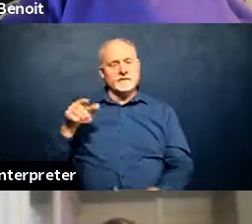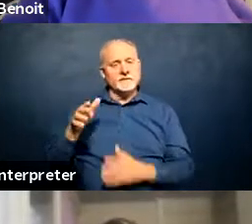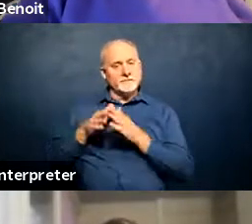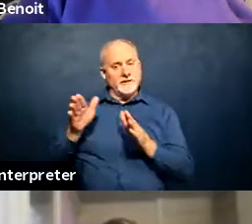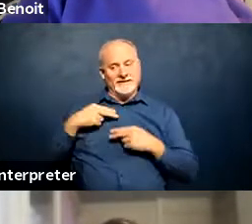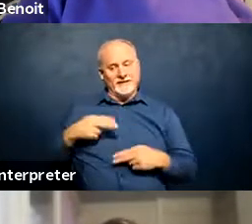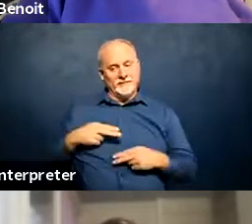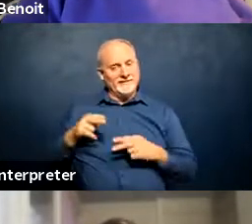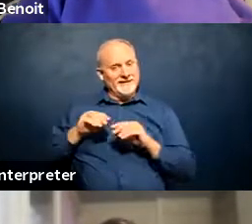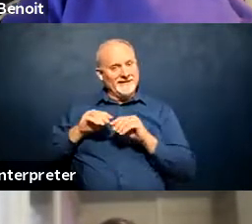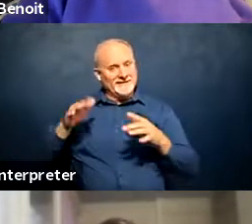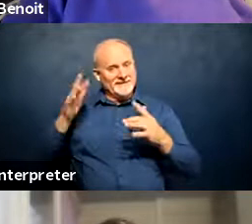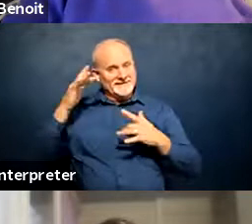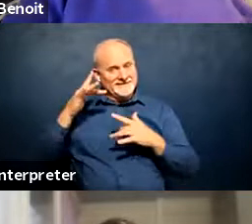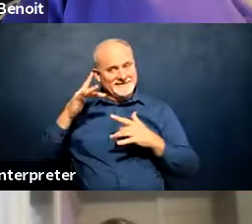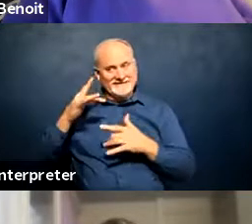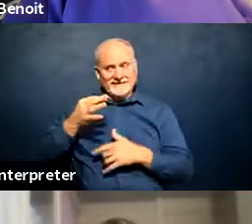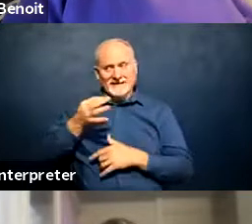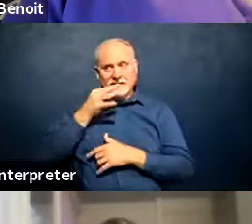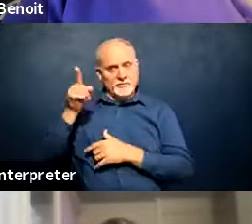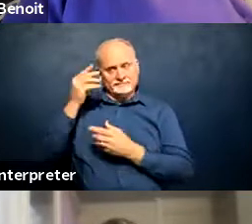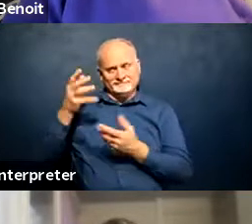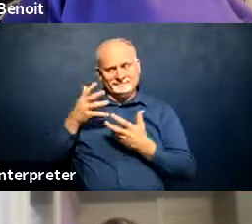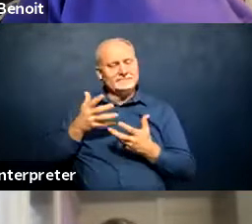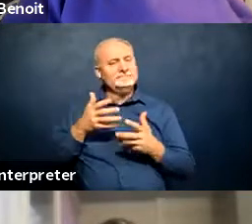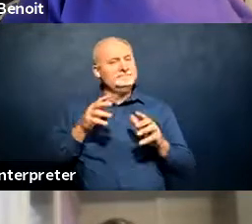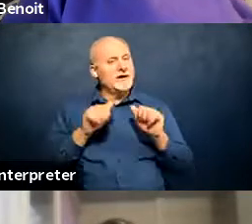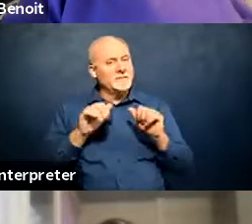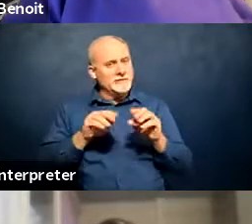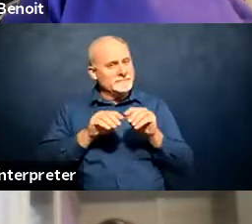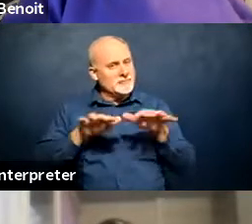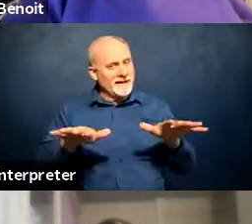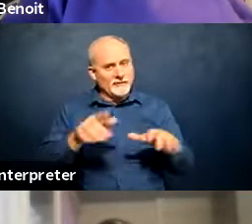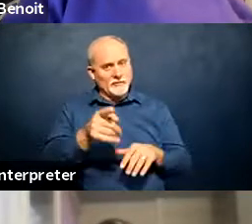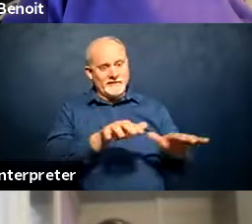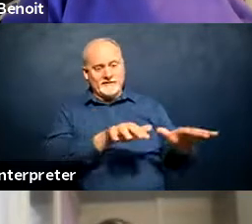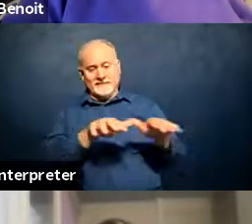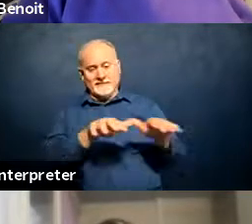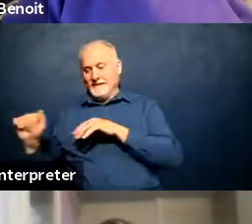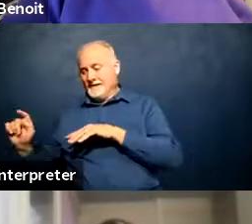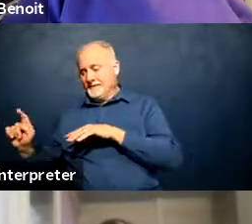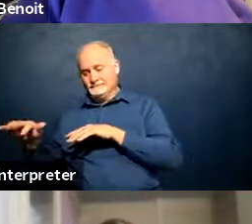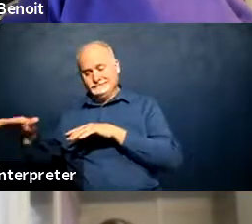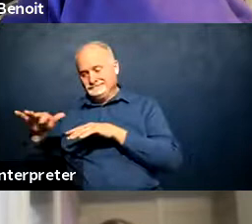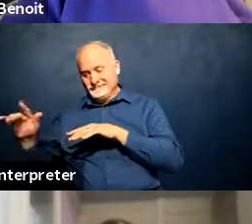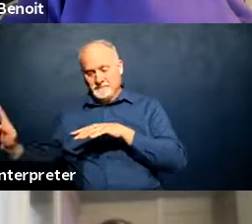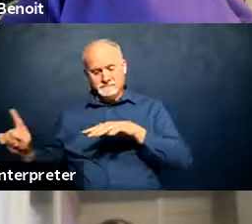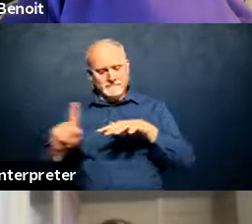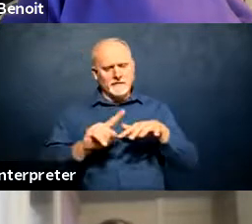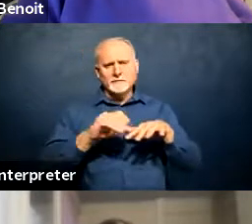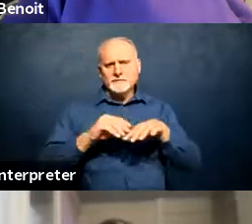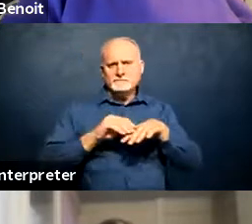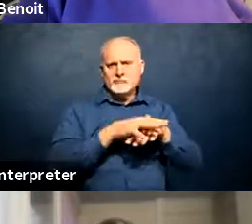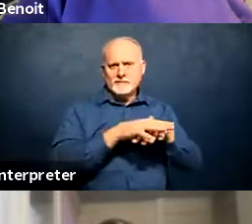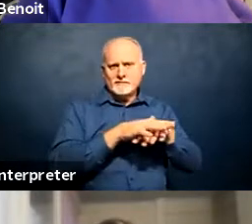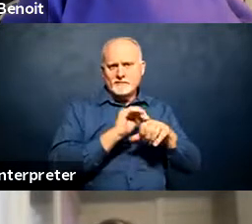and infectious disease experts. There's a lot more chance of spreading when you go away from campus and come back. But we listened very carefully